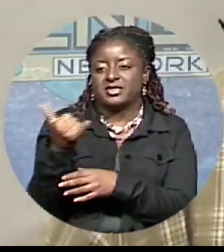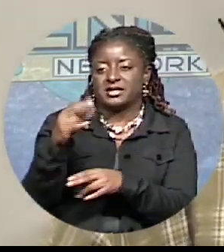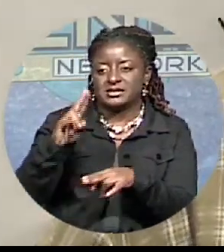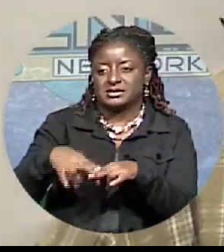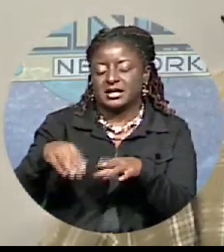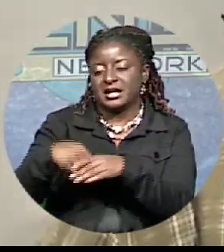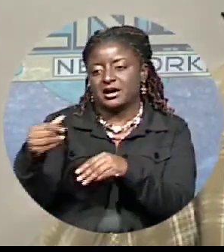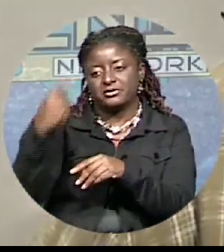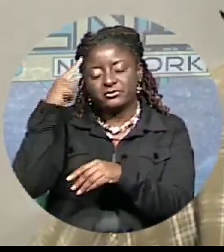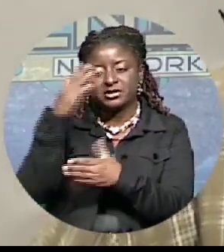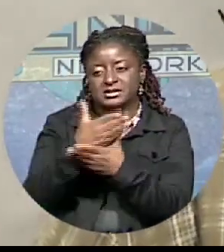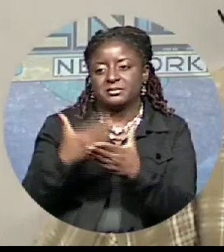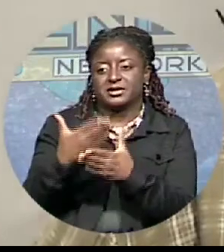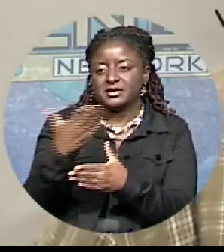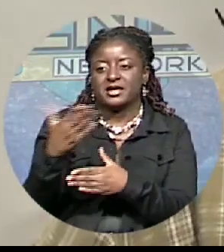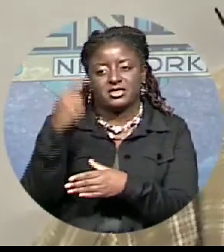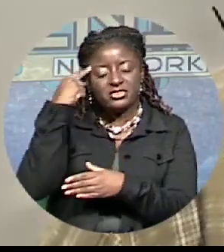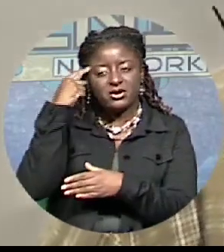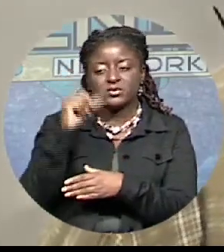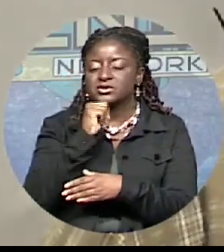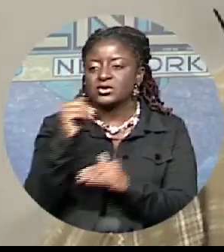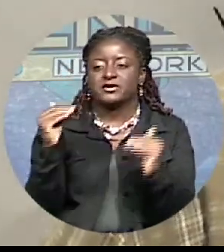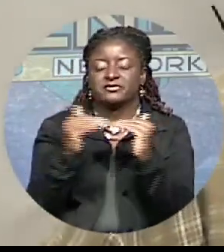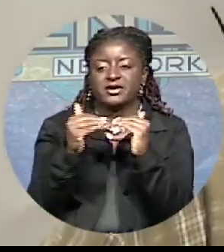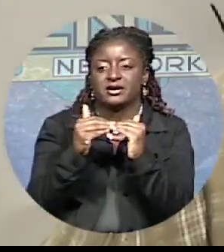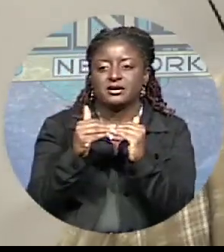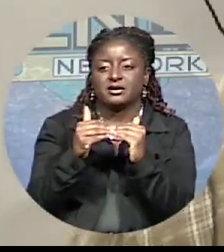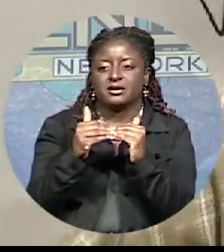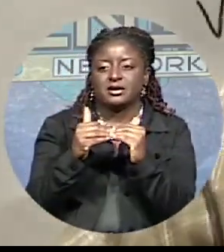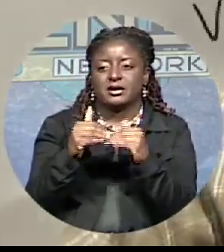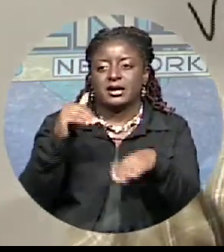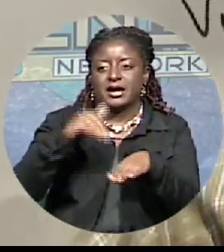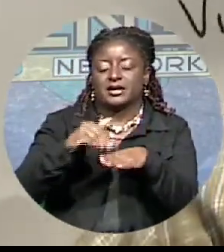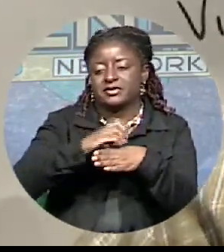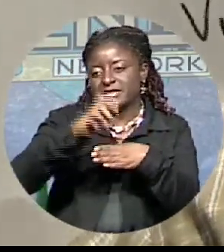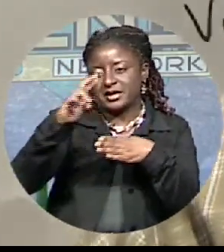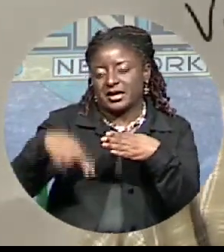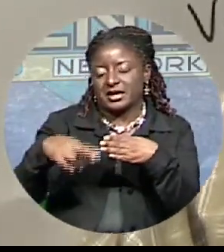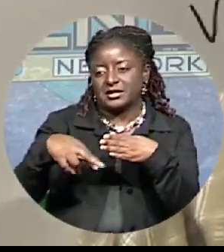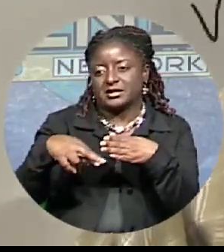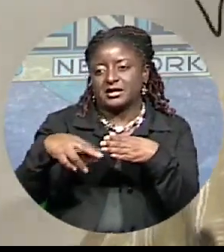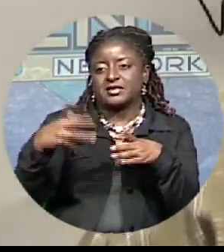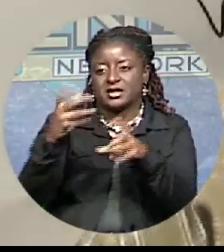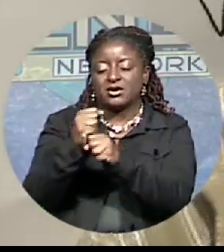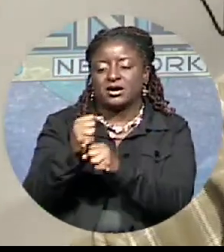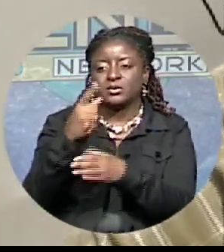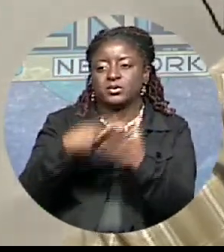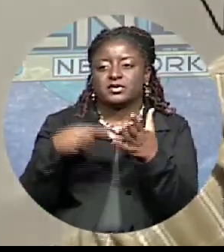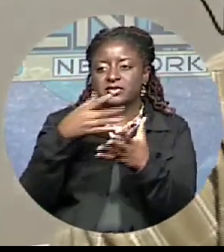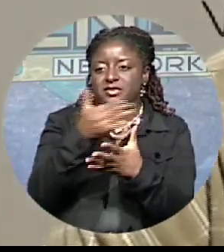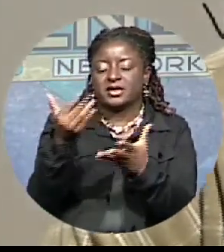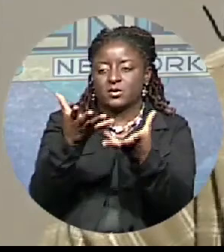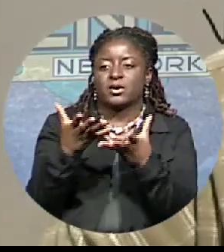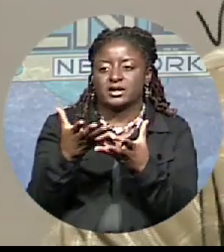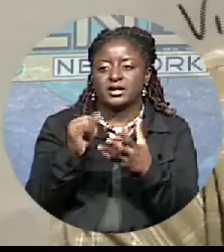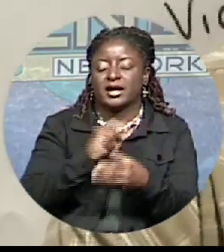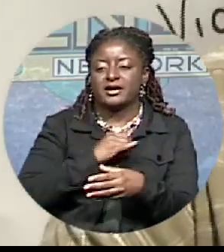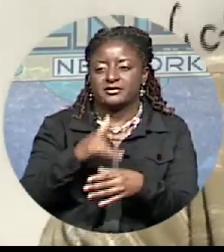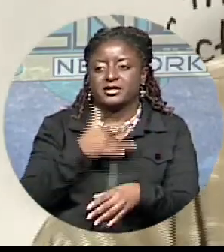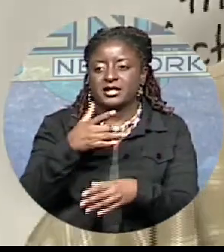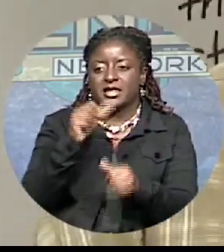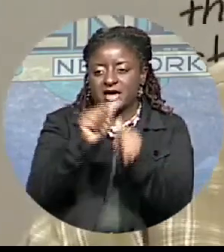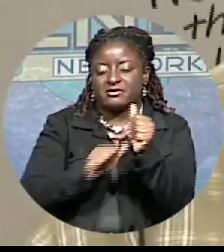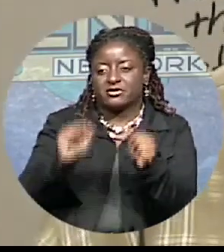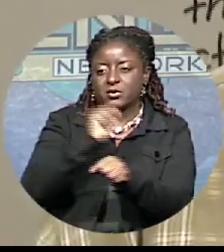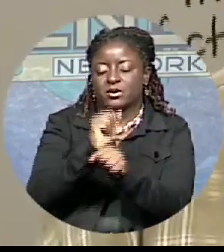and unjust to them. And you know what, at the end of the day, they got exactly what they wanted. And we need more stuff like this. As a matter of fact, I think that every employee in this hotel